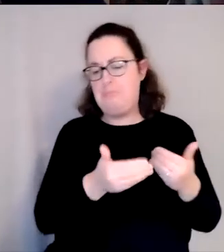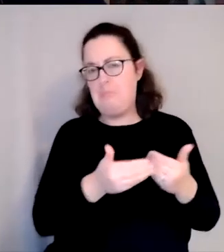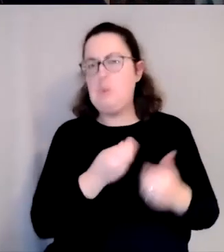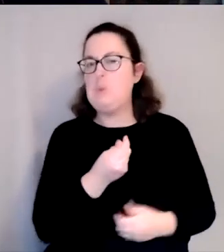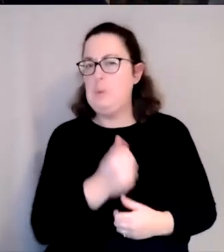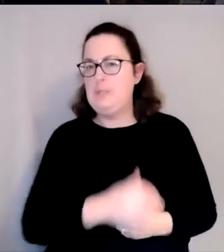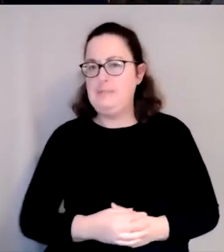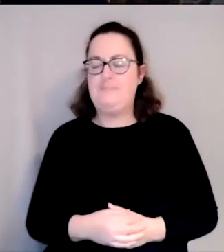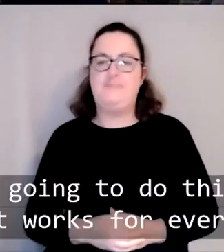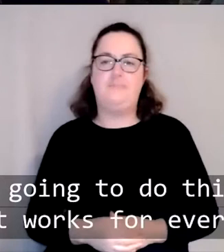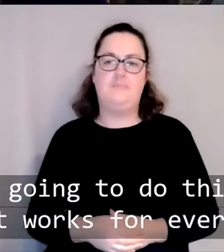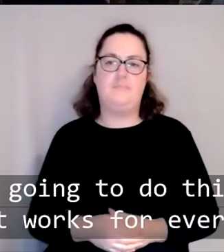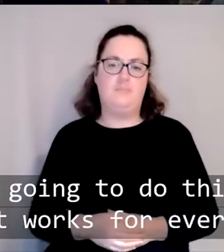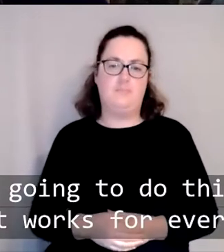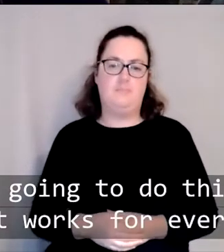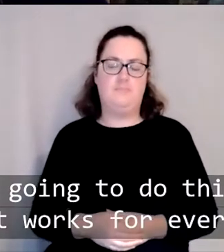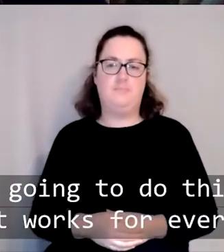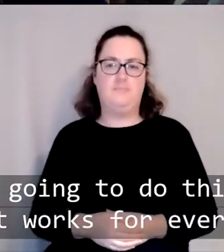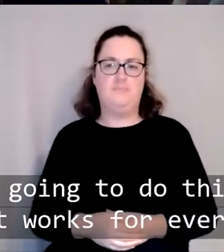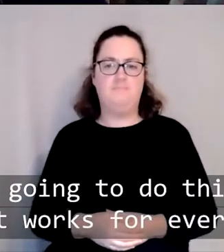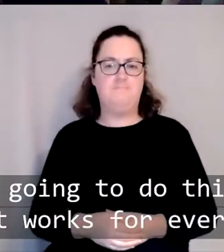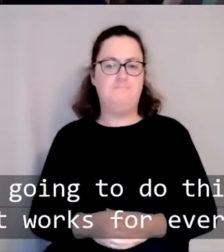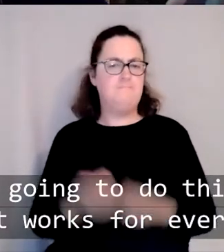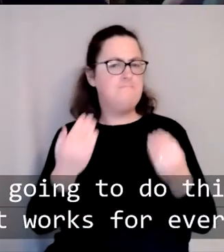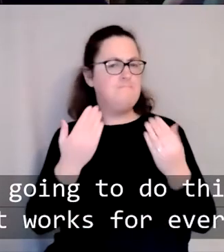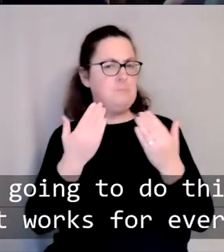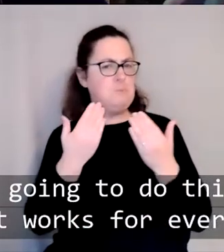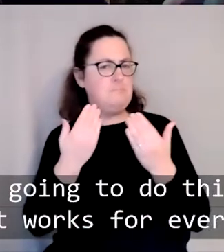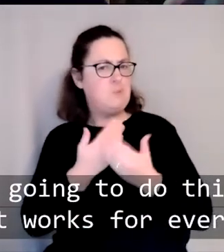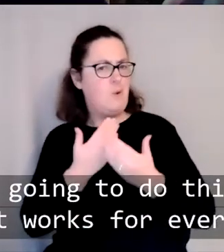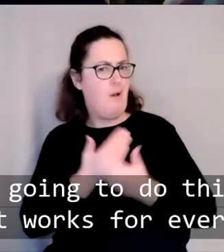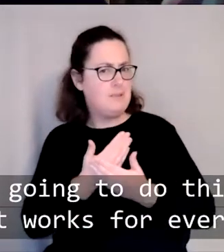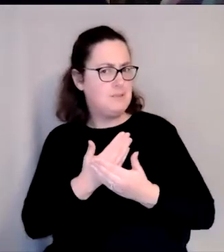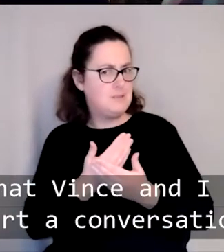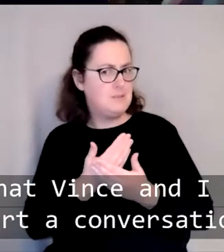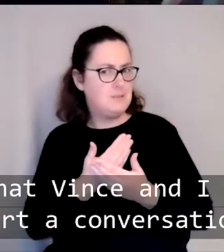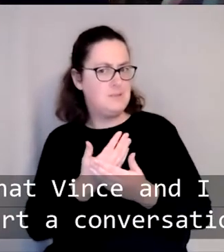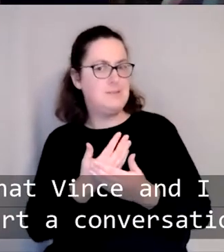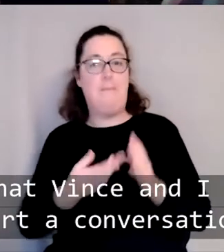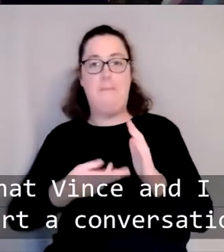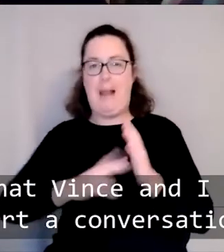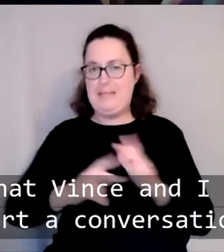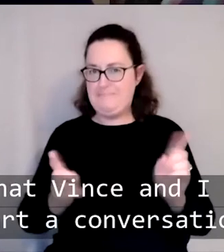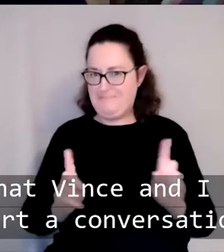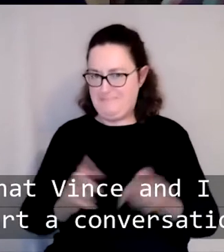future. What we're going to do this evening, if that works for everybody, is